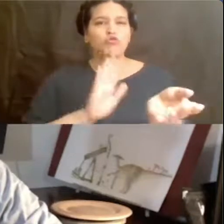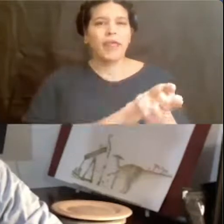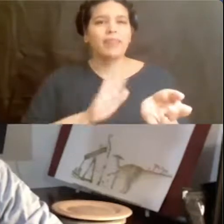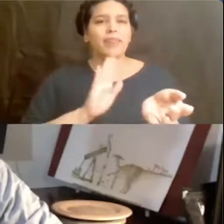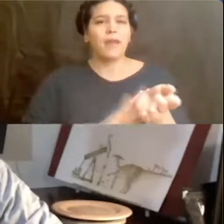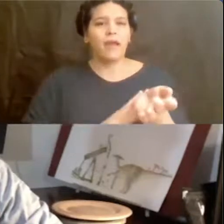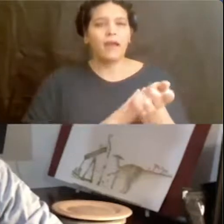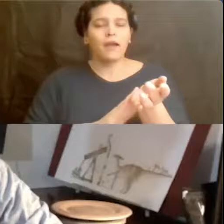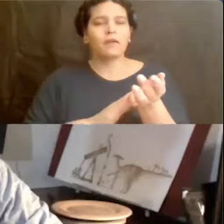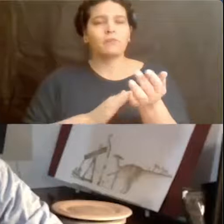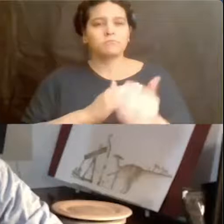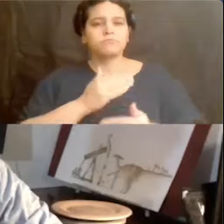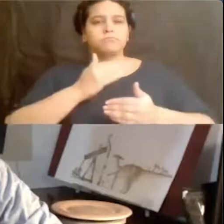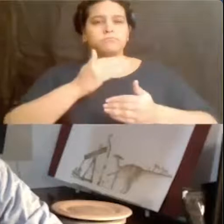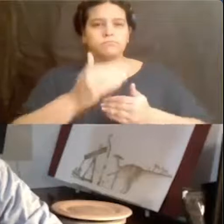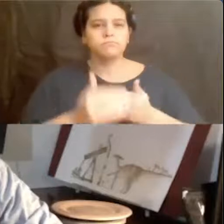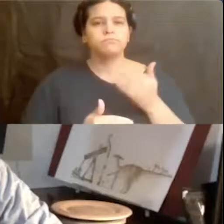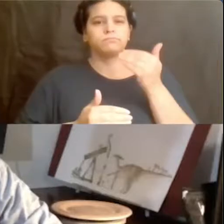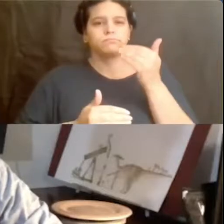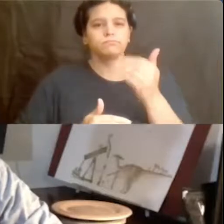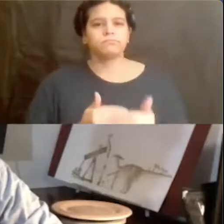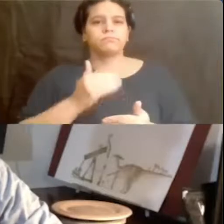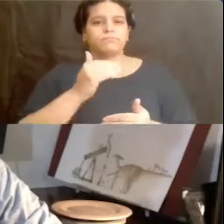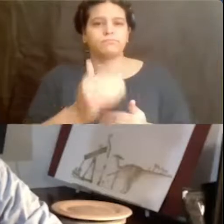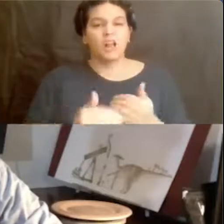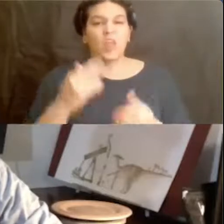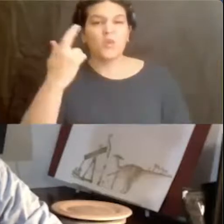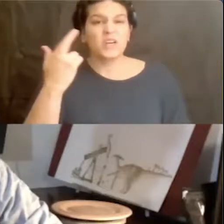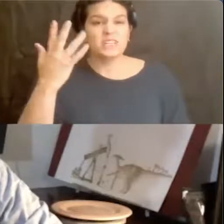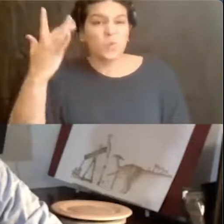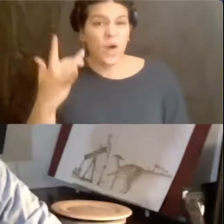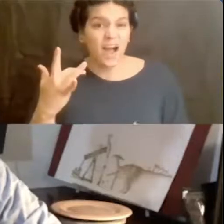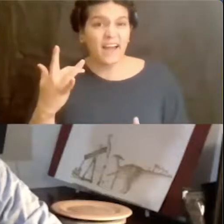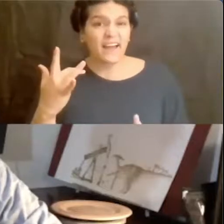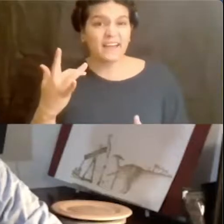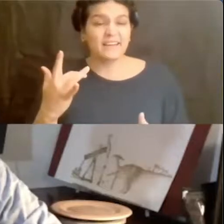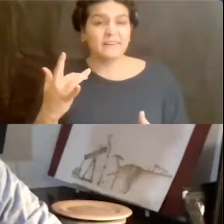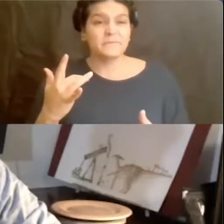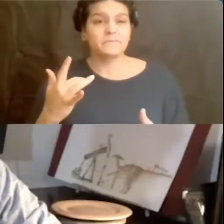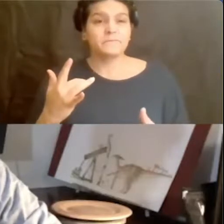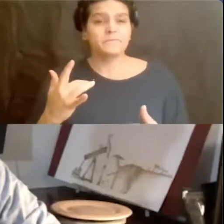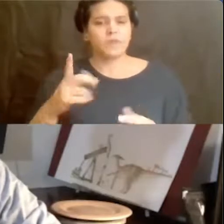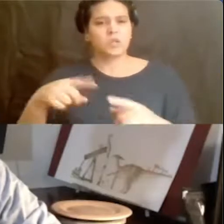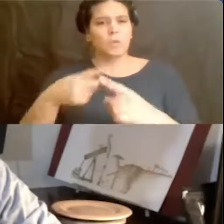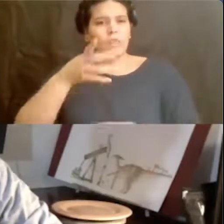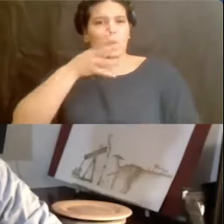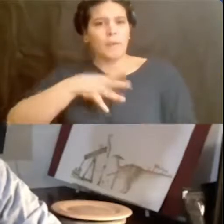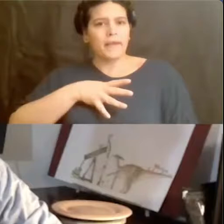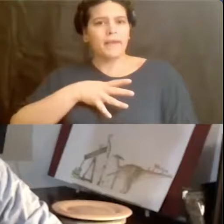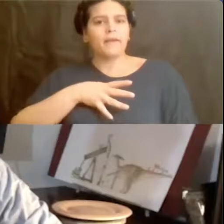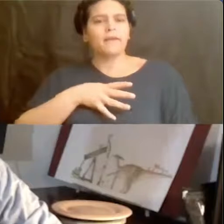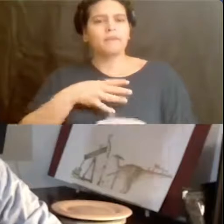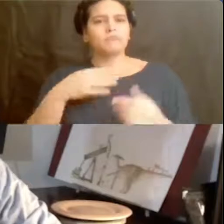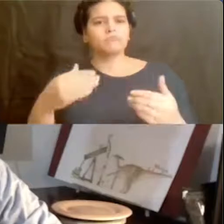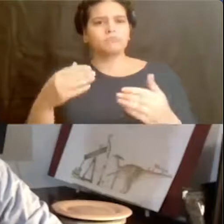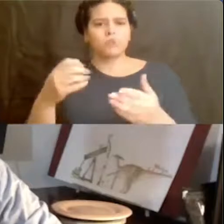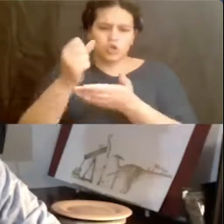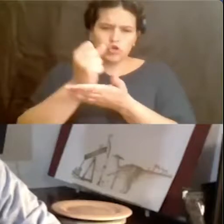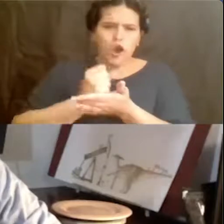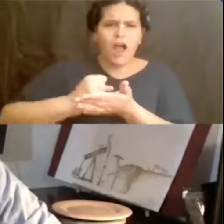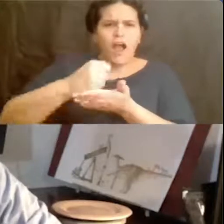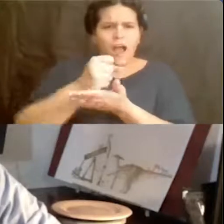So the reason why it's like this is because when the women are grinding corn, you know, it's a